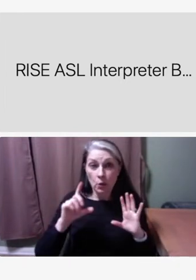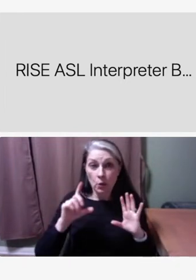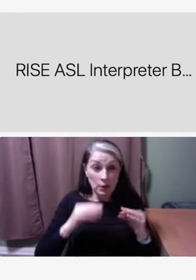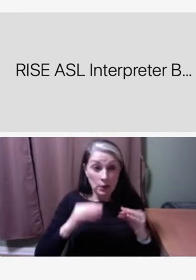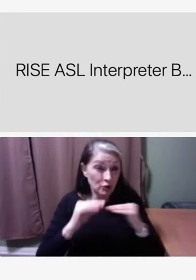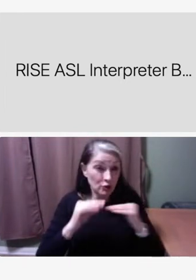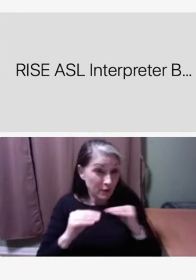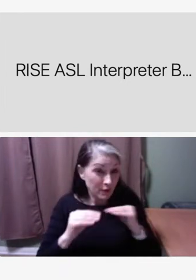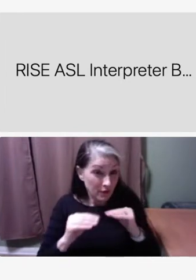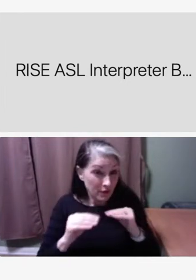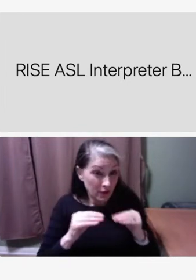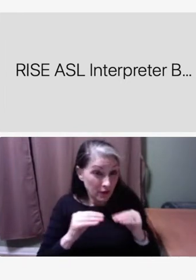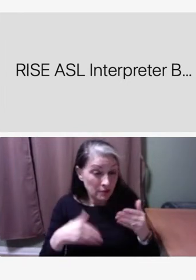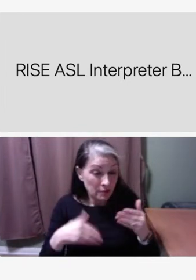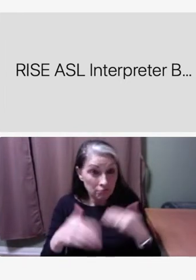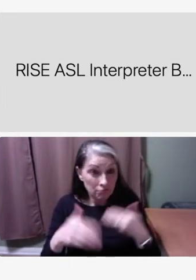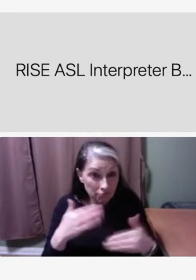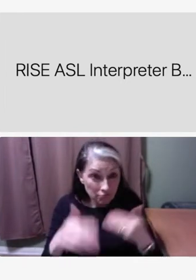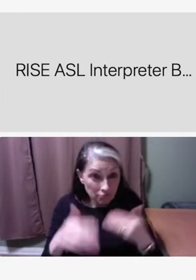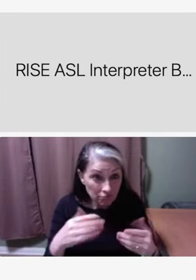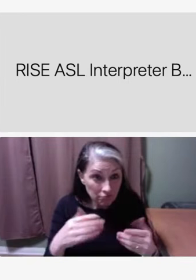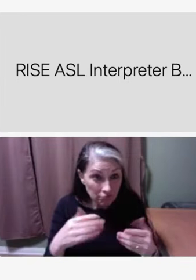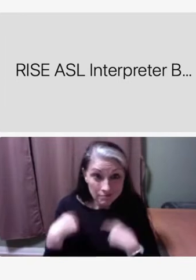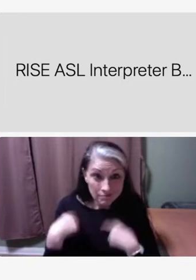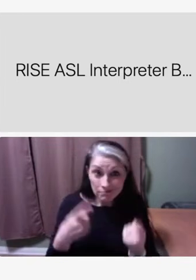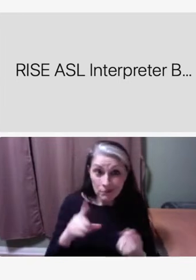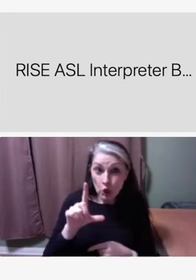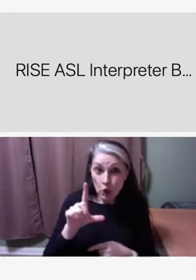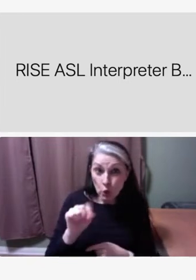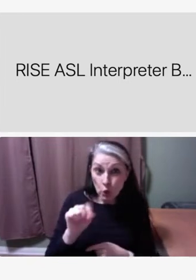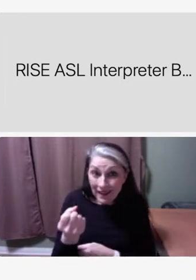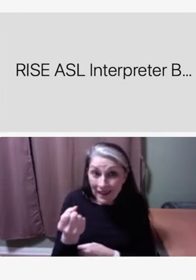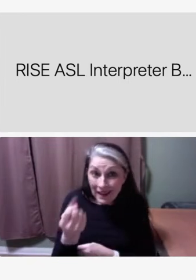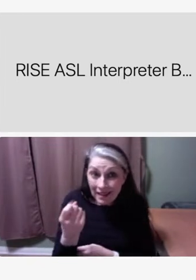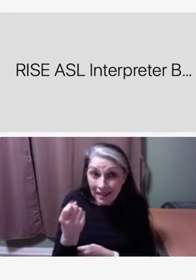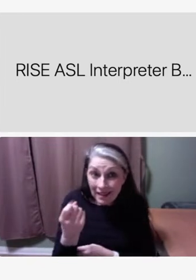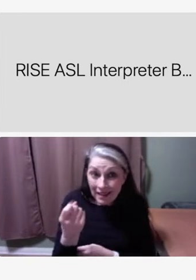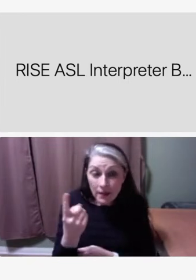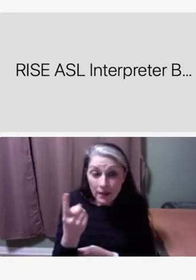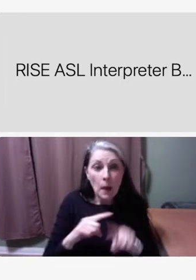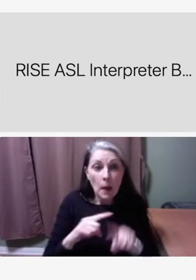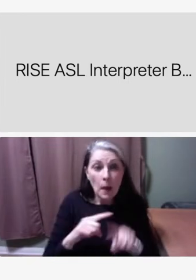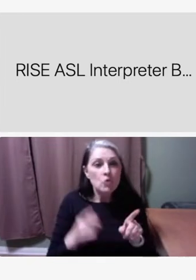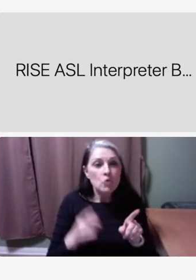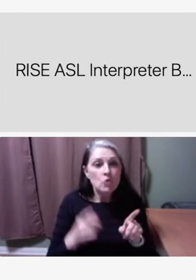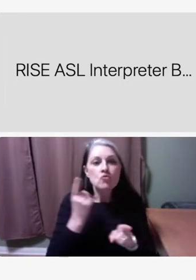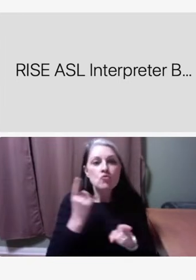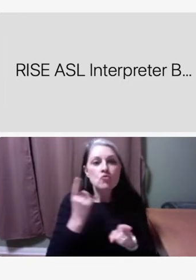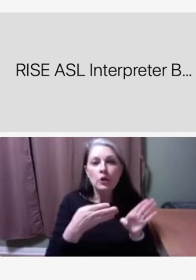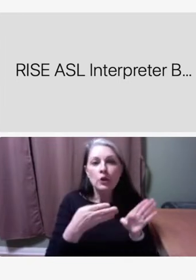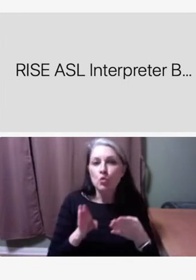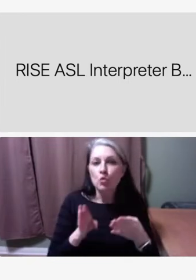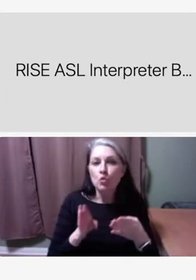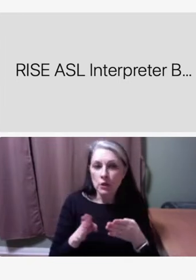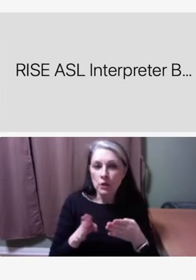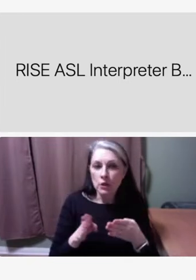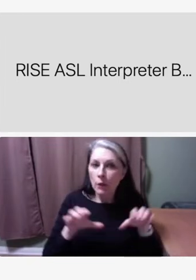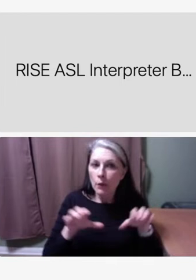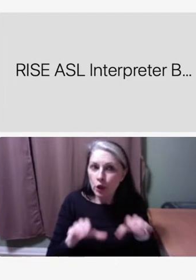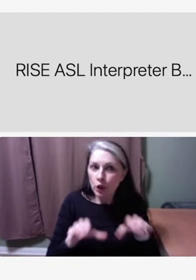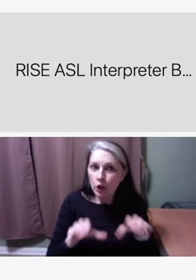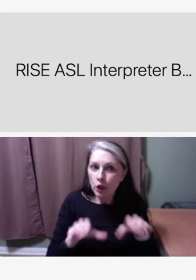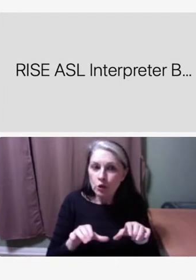for since 2011. But we are in the right direction. I will encourage you to stay tuned for our